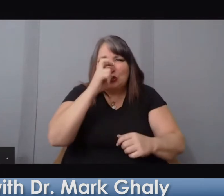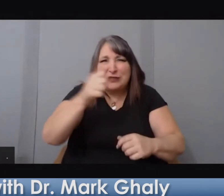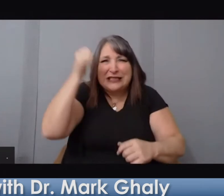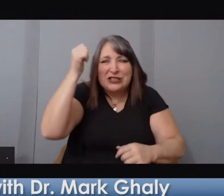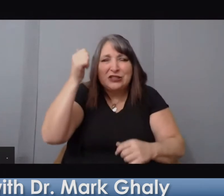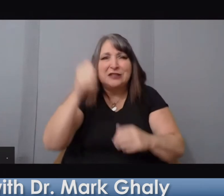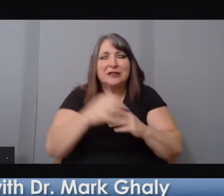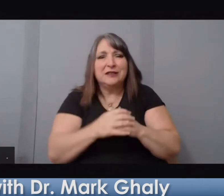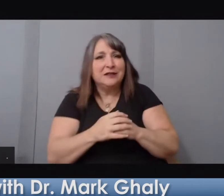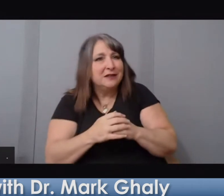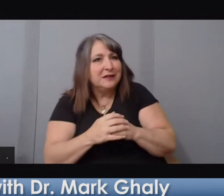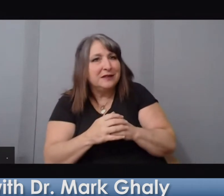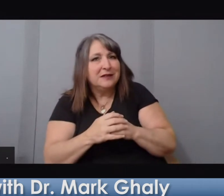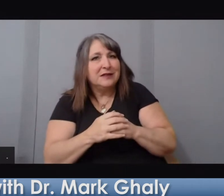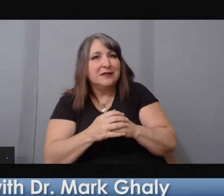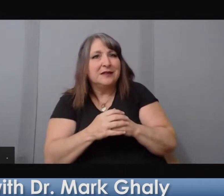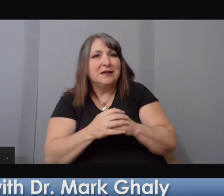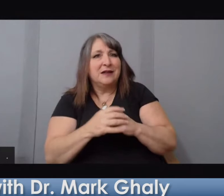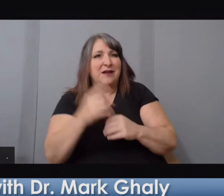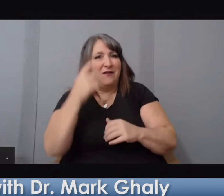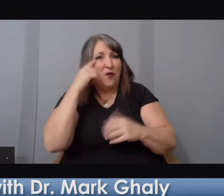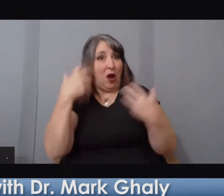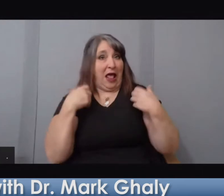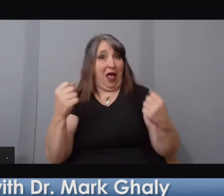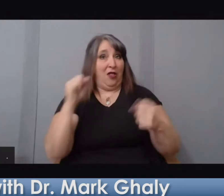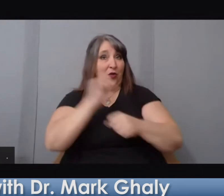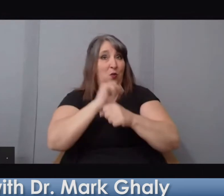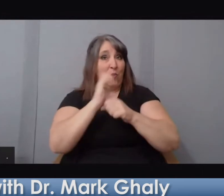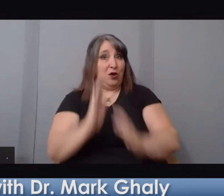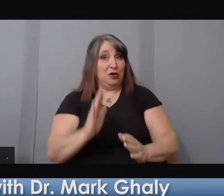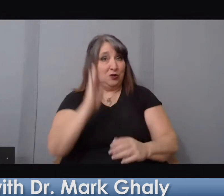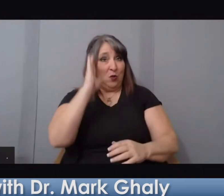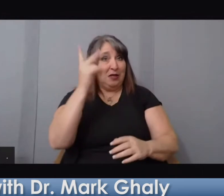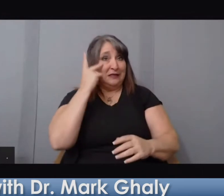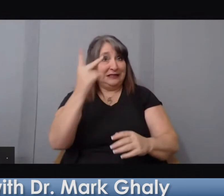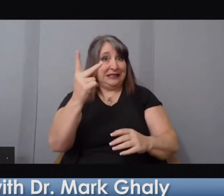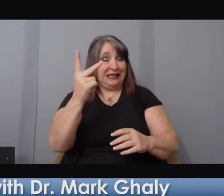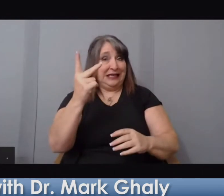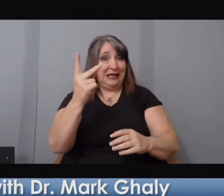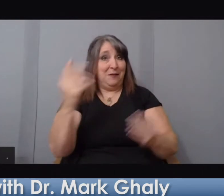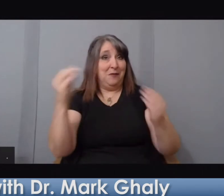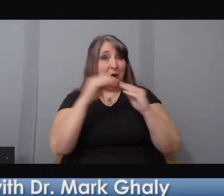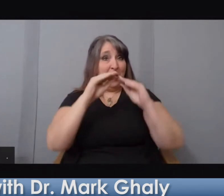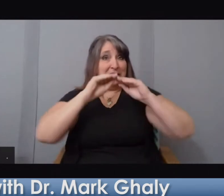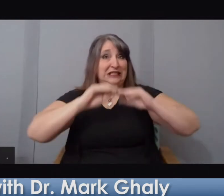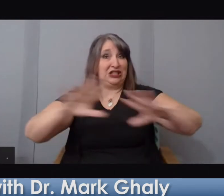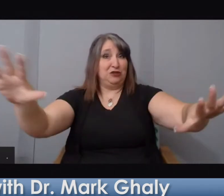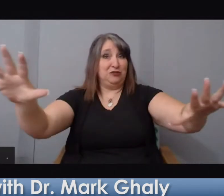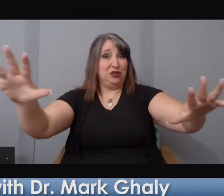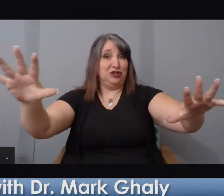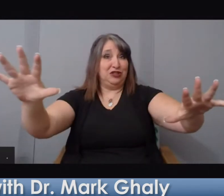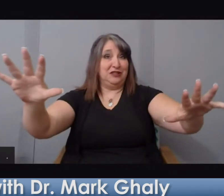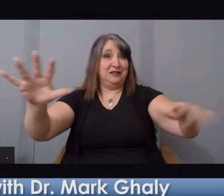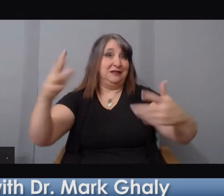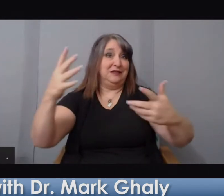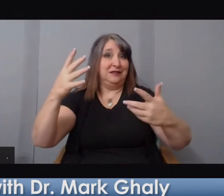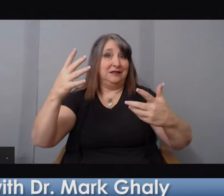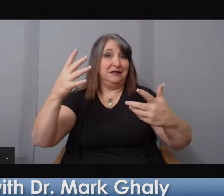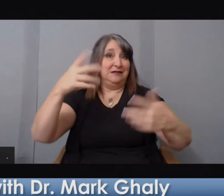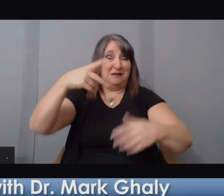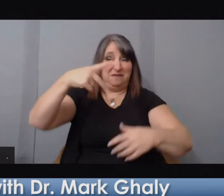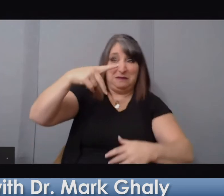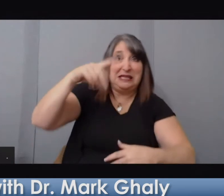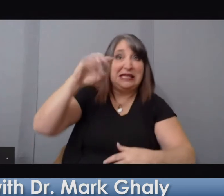groups after health workers, are we going to see a distribution that varies by county? And do you expect teachers to be among the first